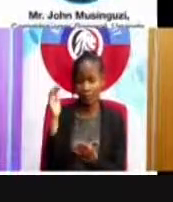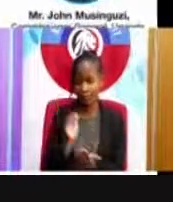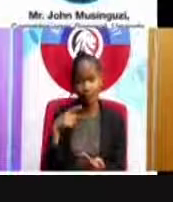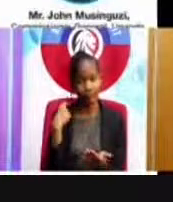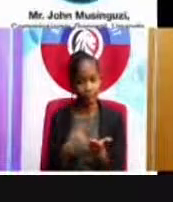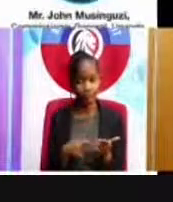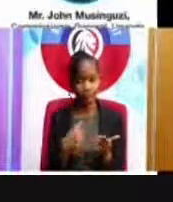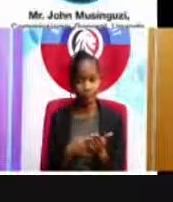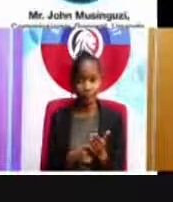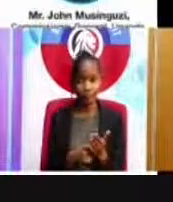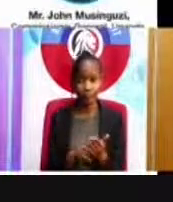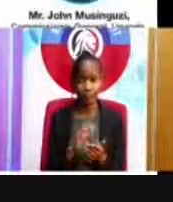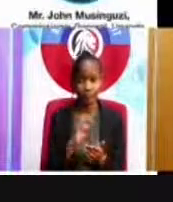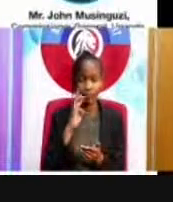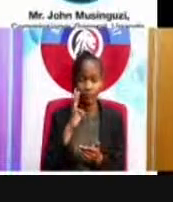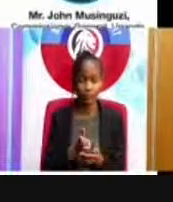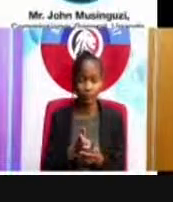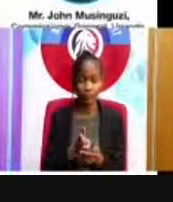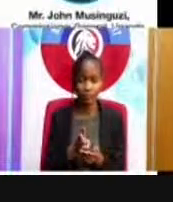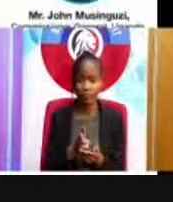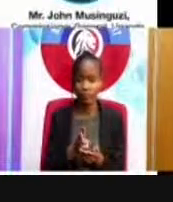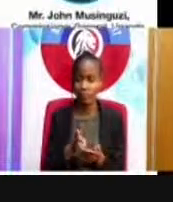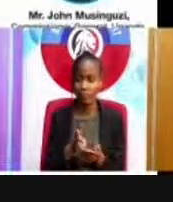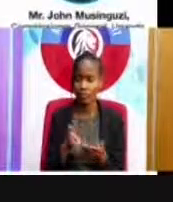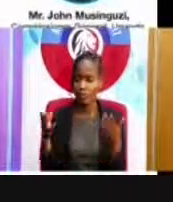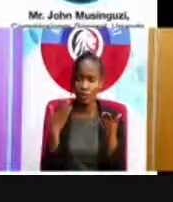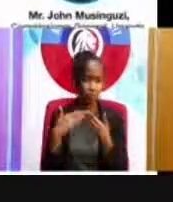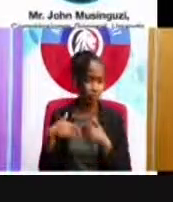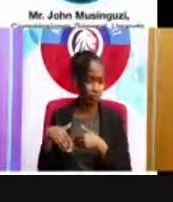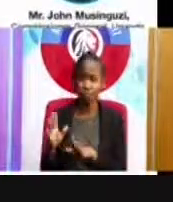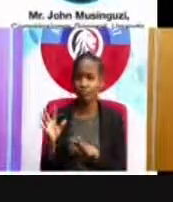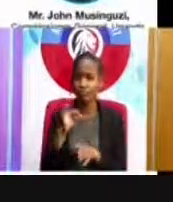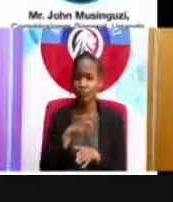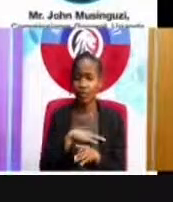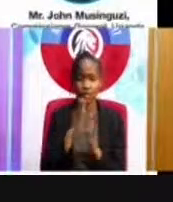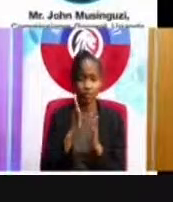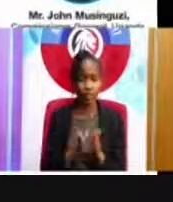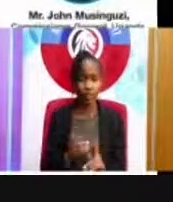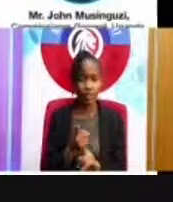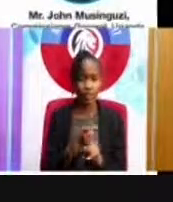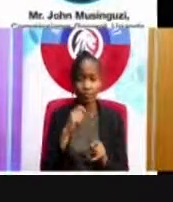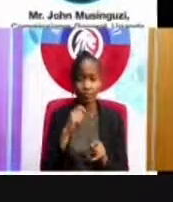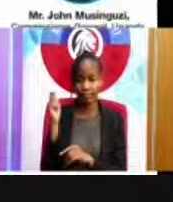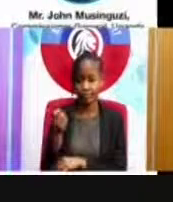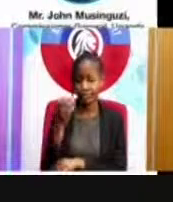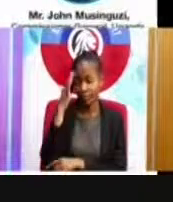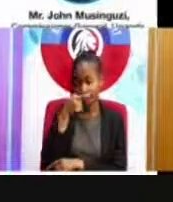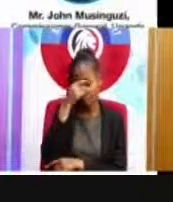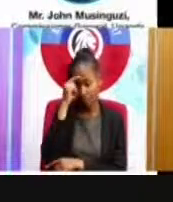chase investors away from Kenya, because investors